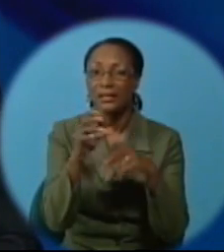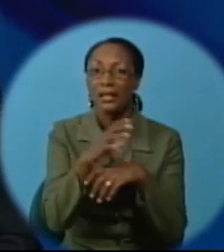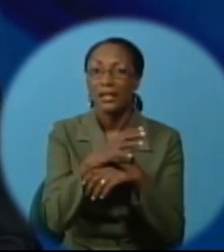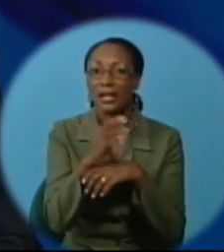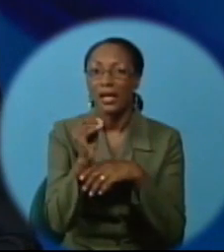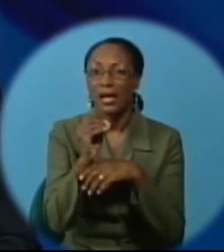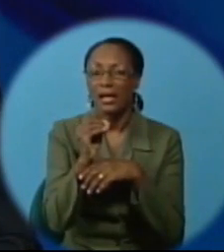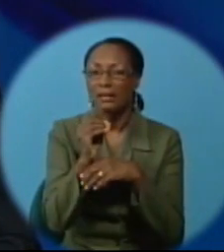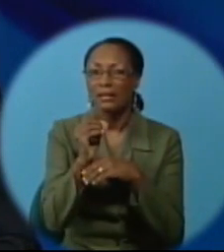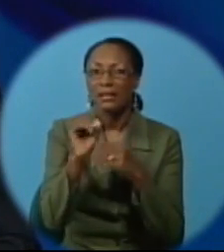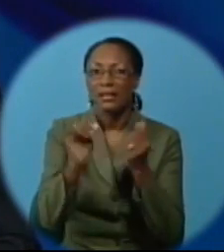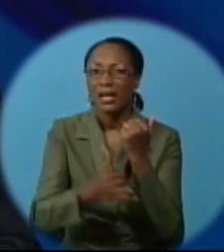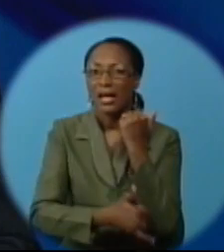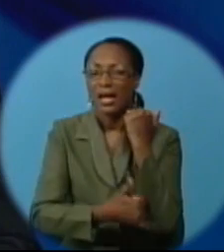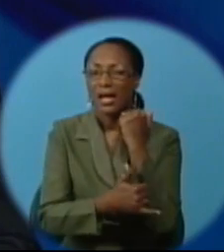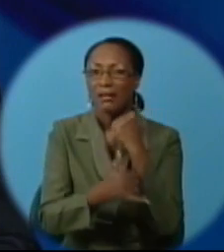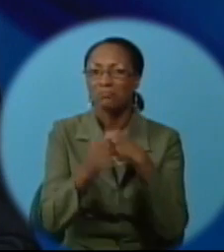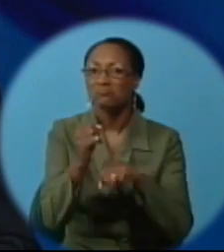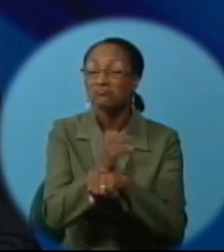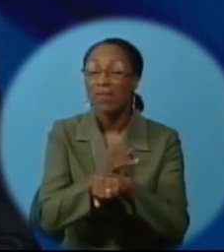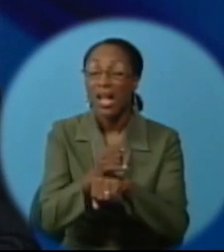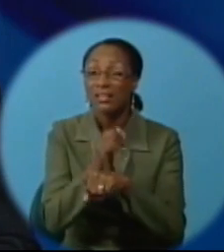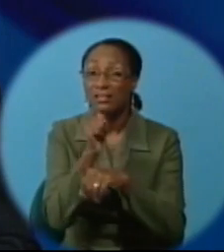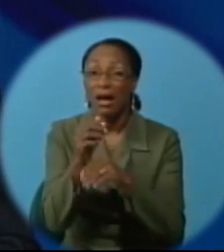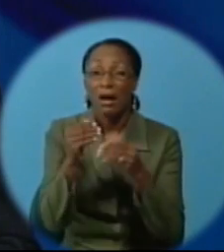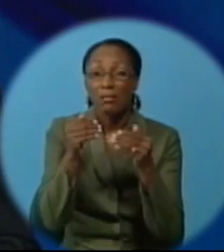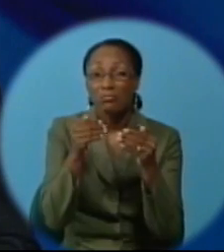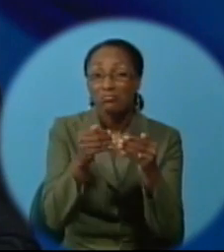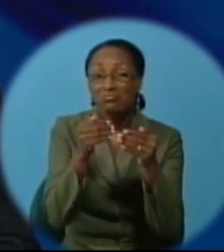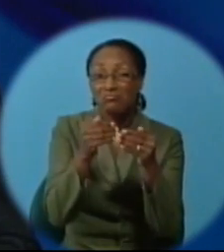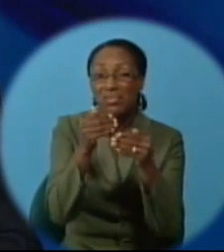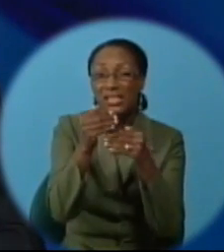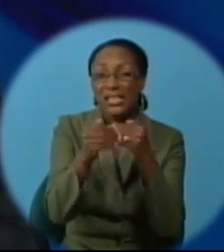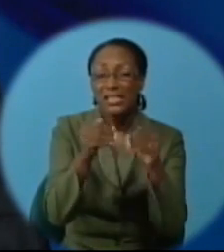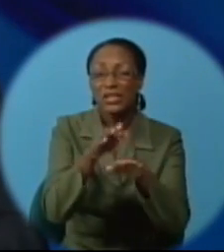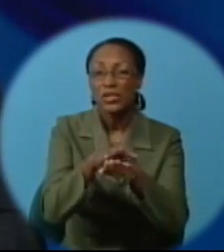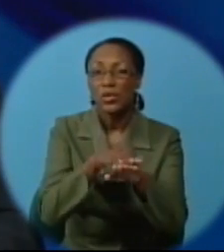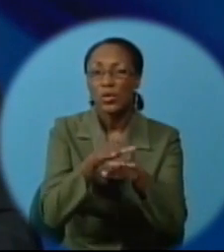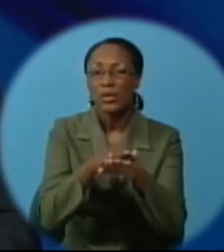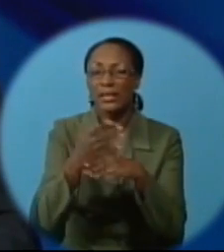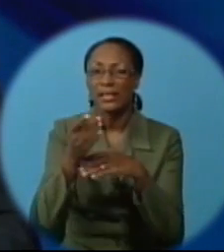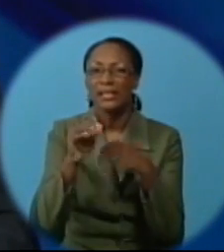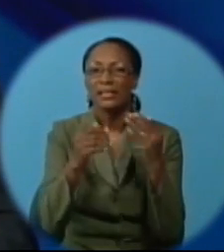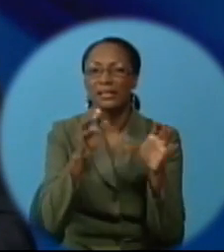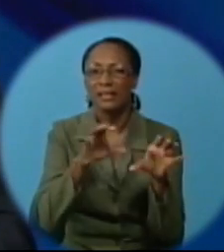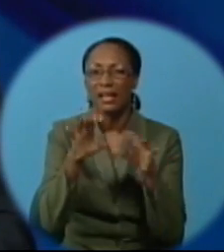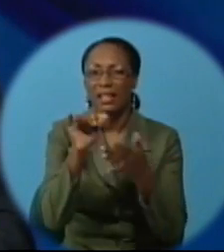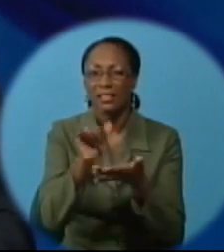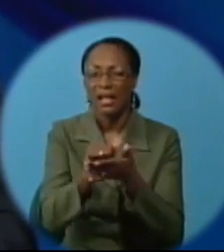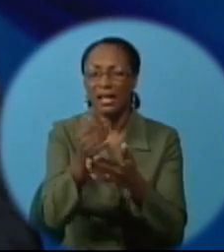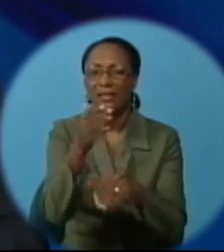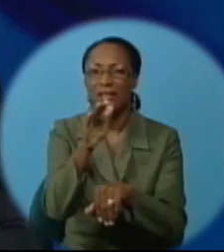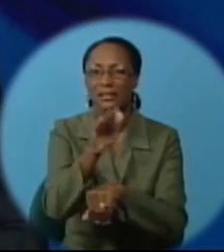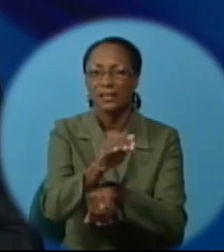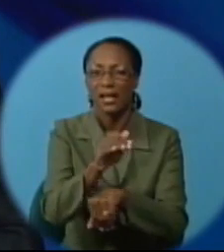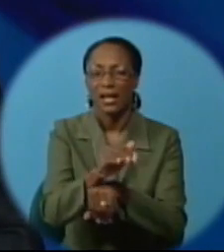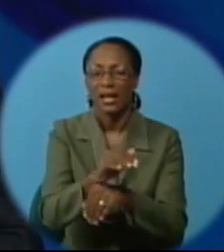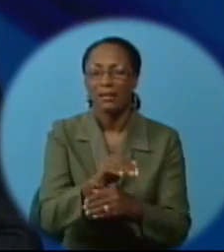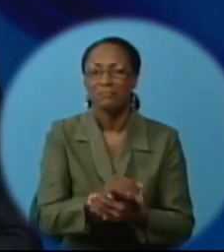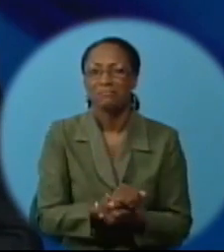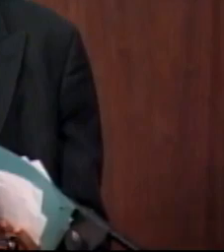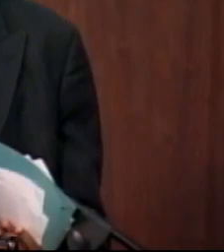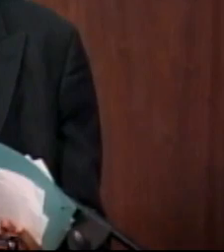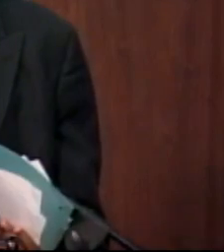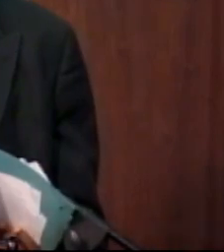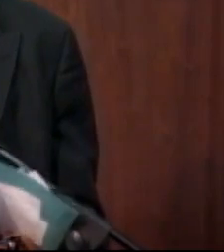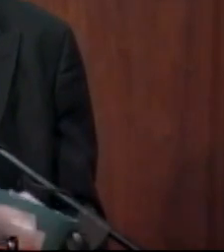made the comment earlier today during the University in the Community Lunchtime Lecture held at the Grand Salle of the Central Bank. There are